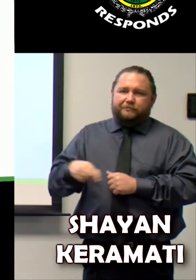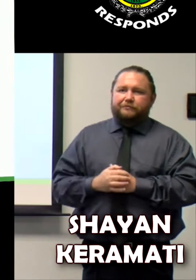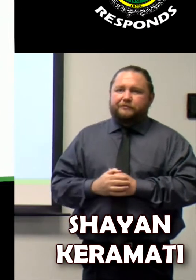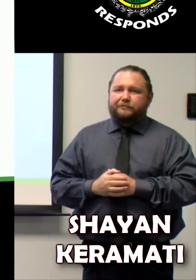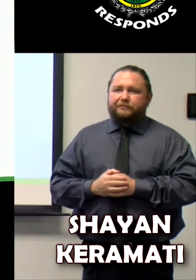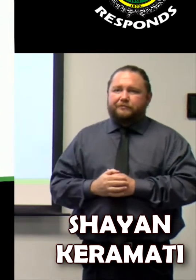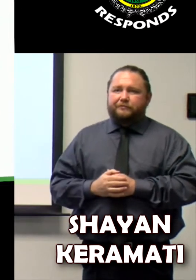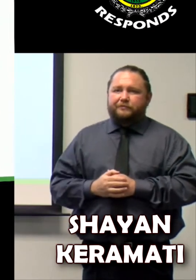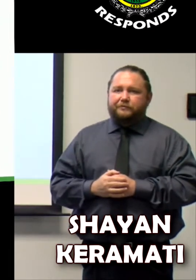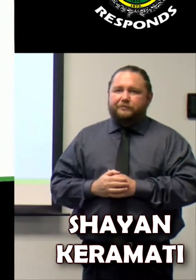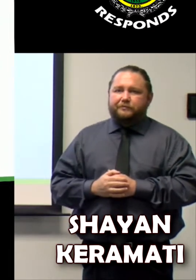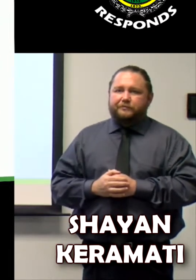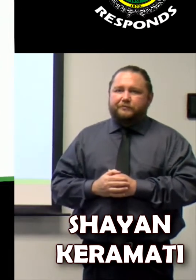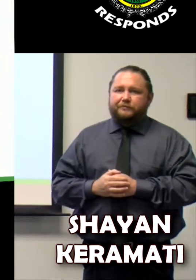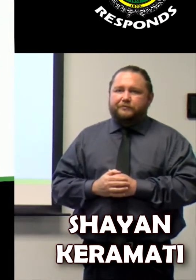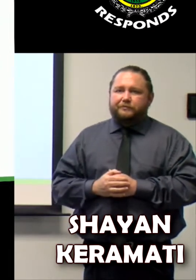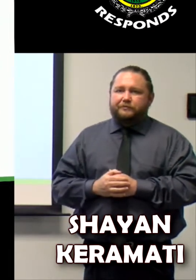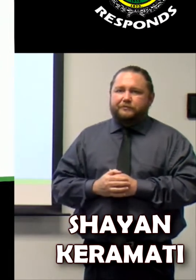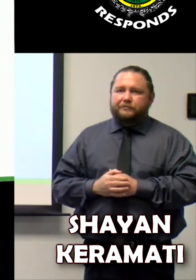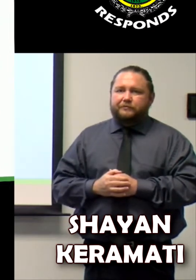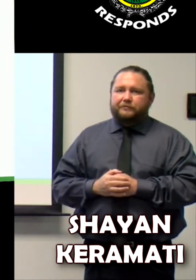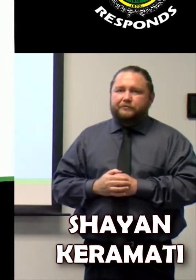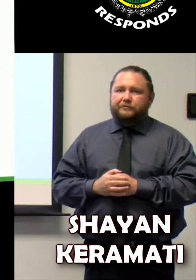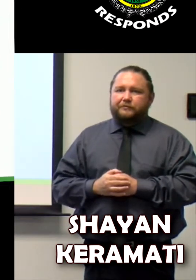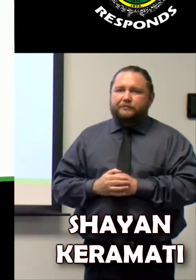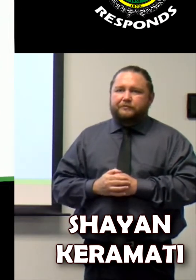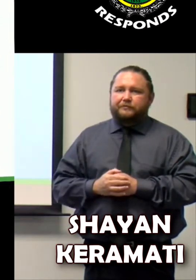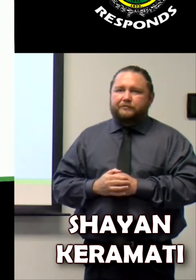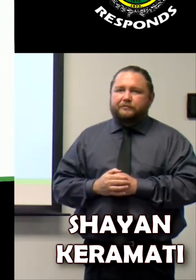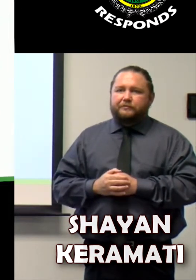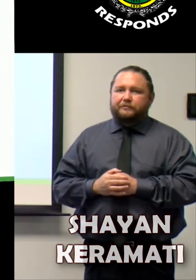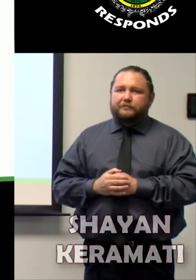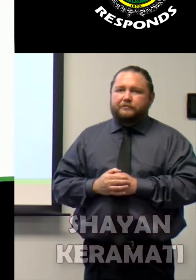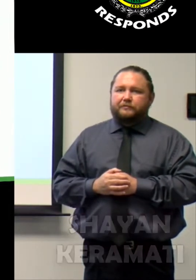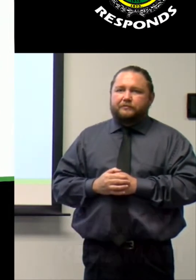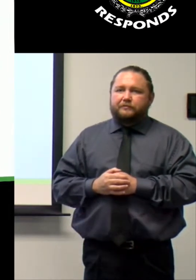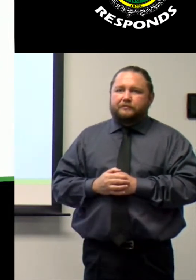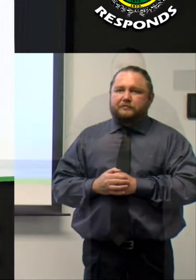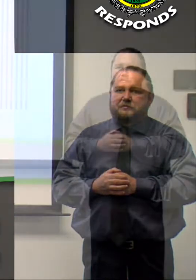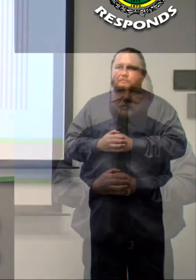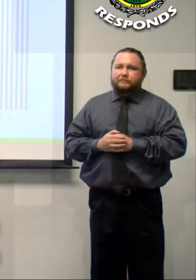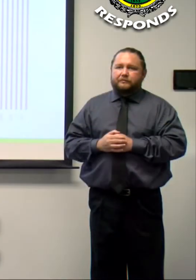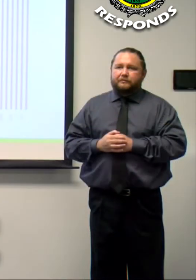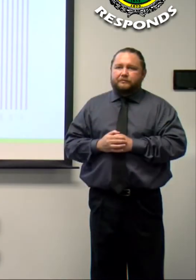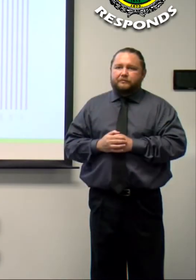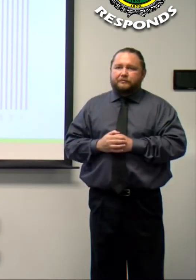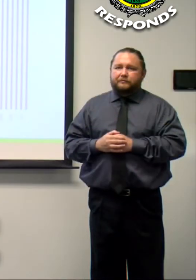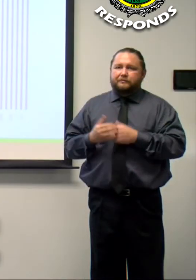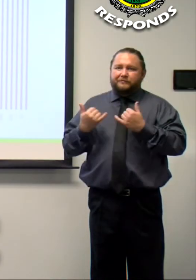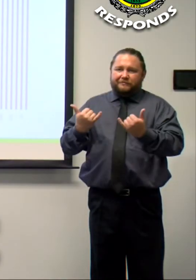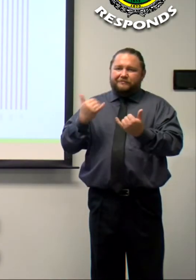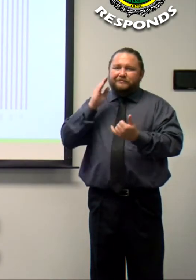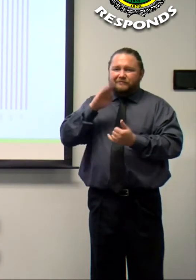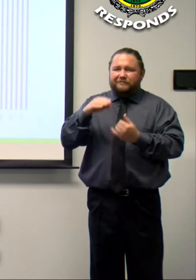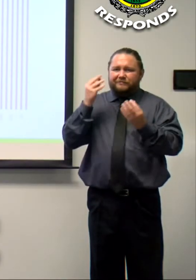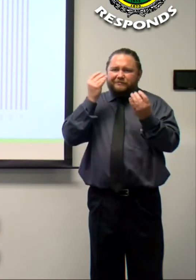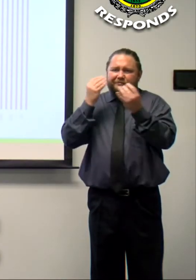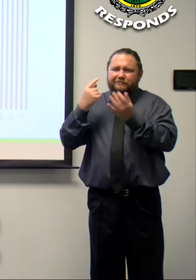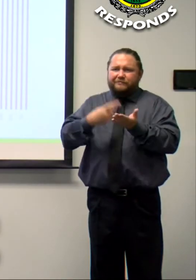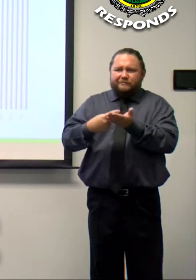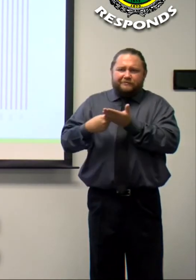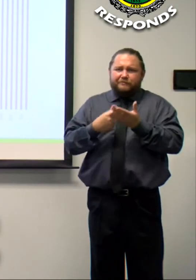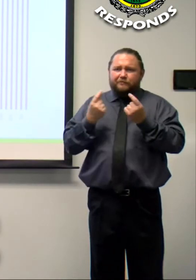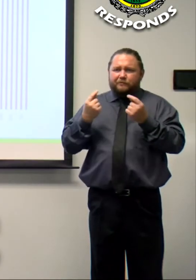we reopen? How do we get back to something like normal? We don't know exactly what the